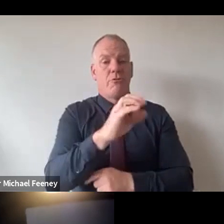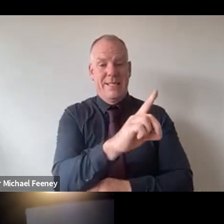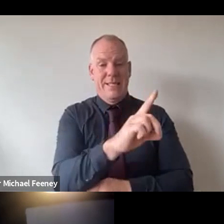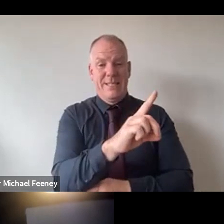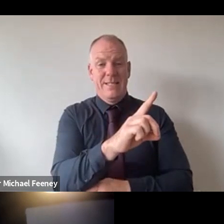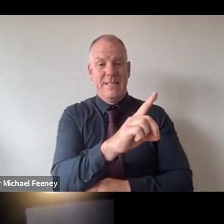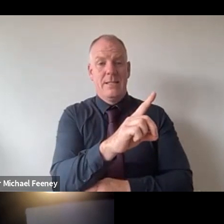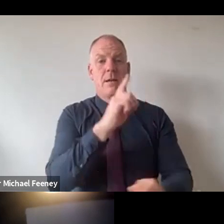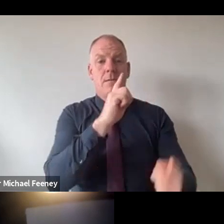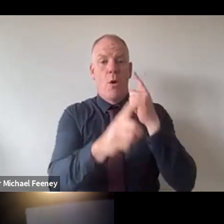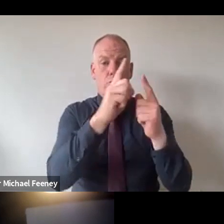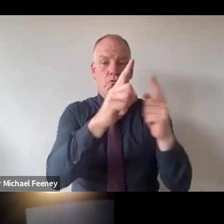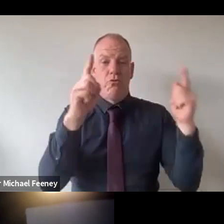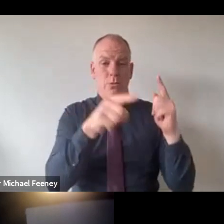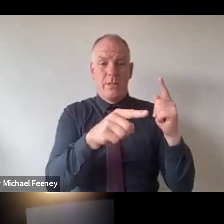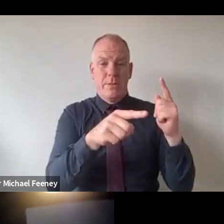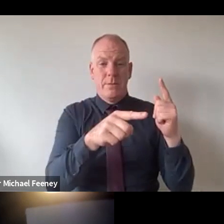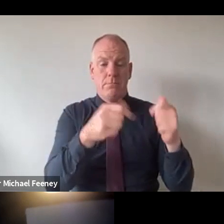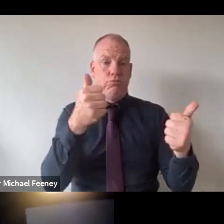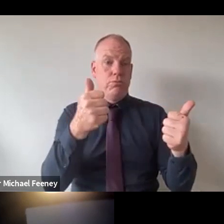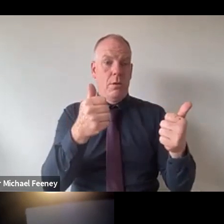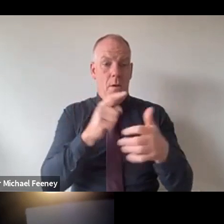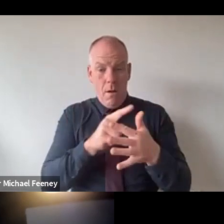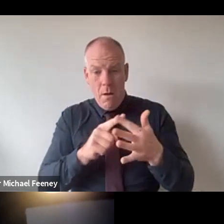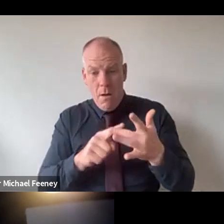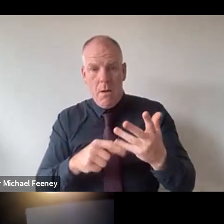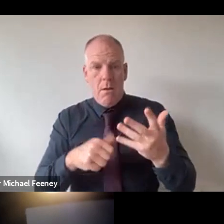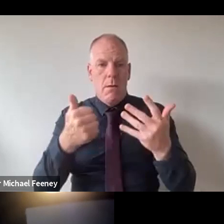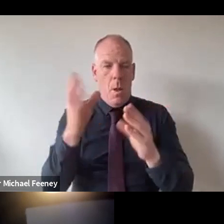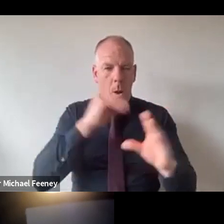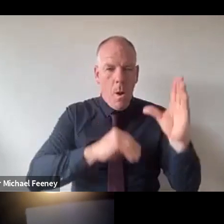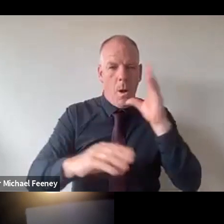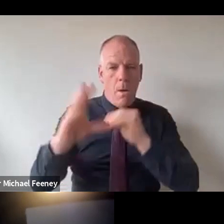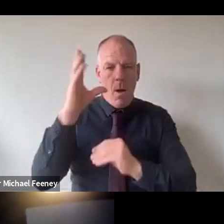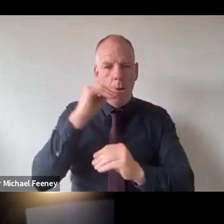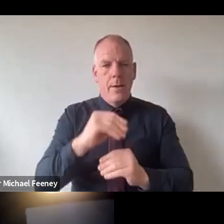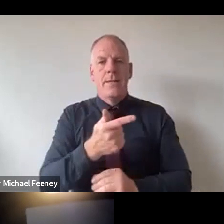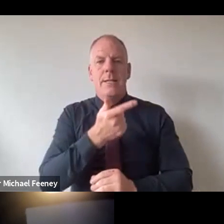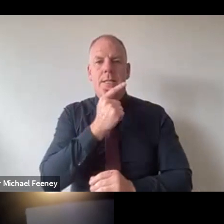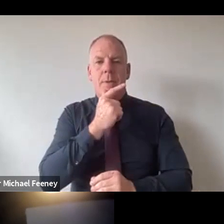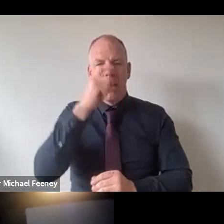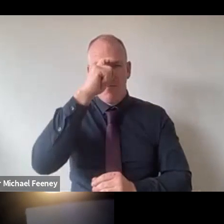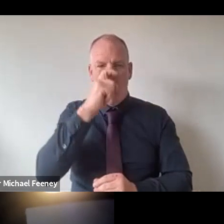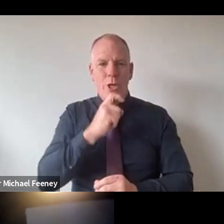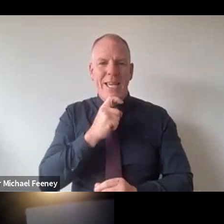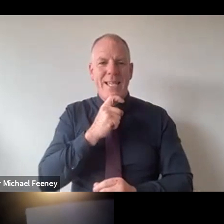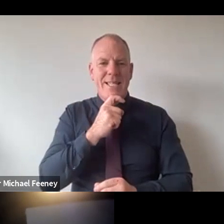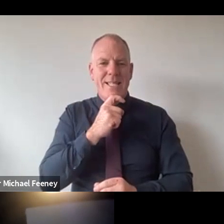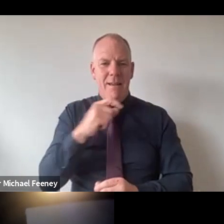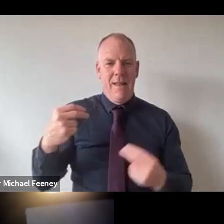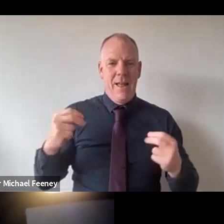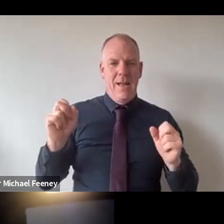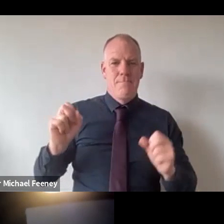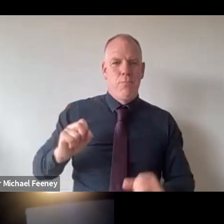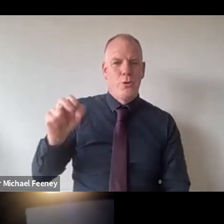a postgraduate. So along this time as well, I was learning to speak Portuguese as well. So just that everyone